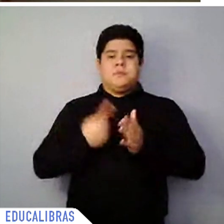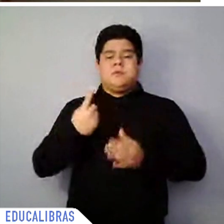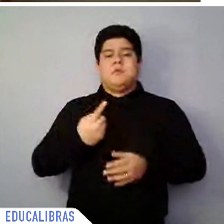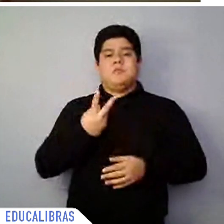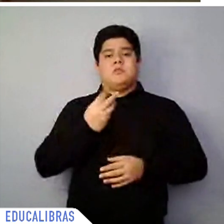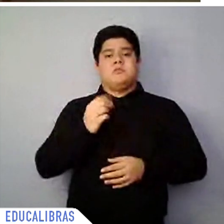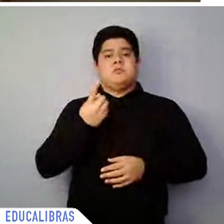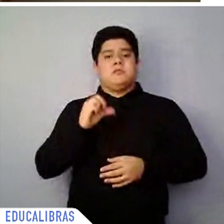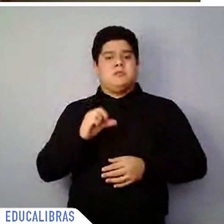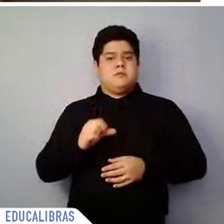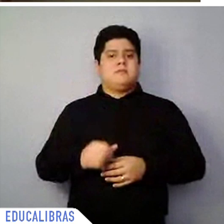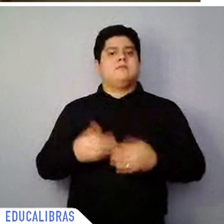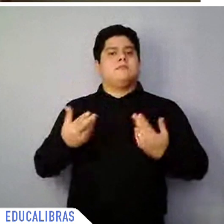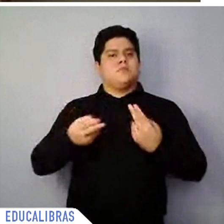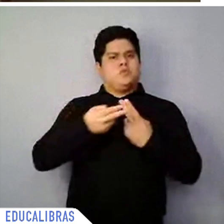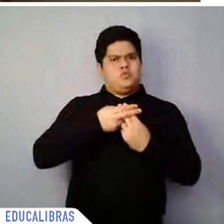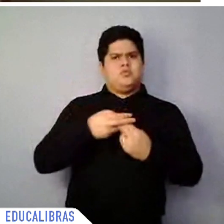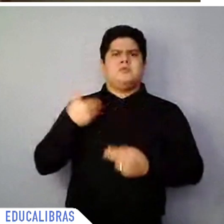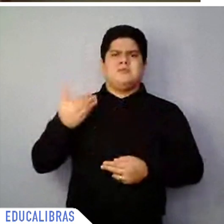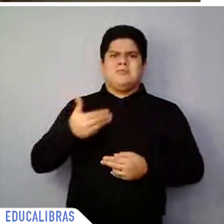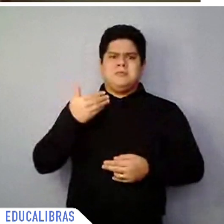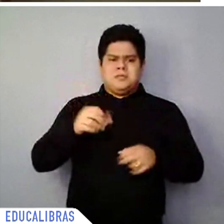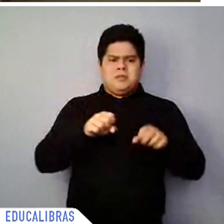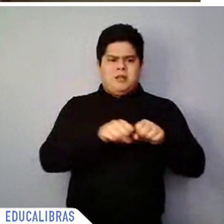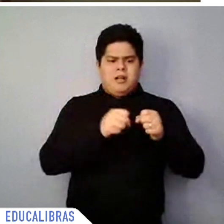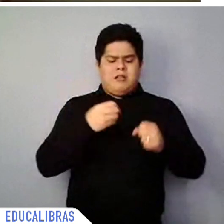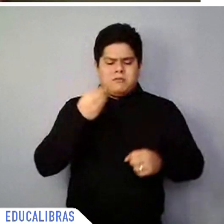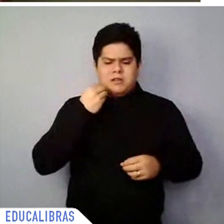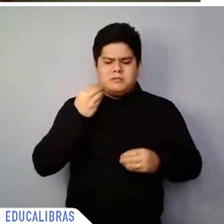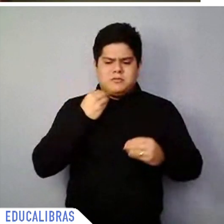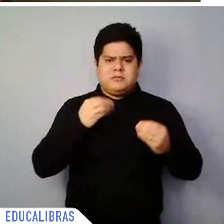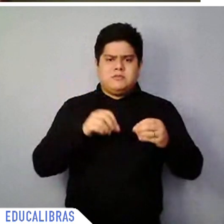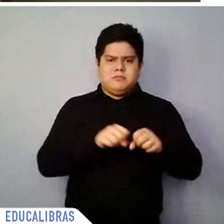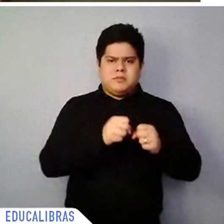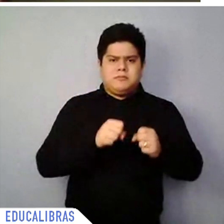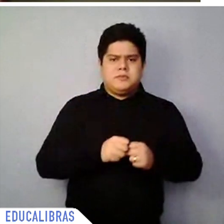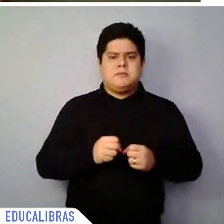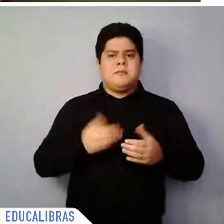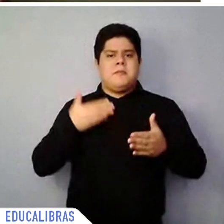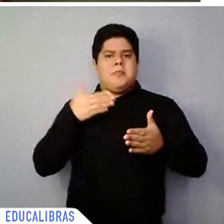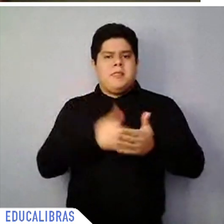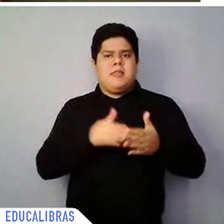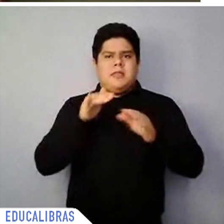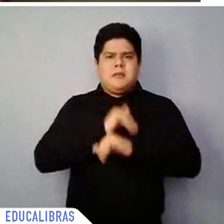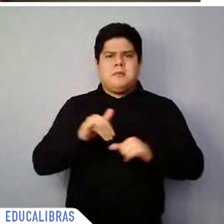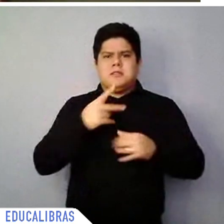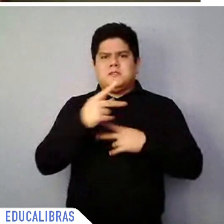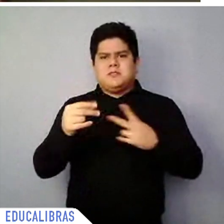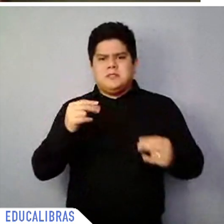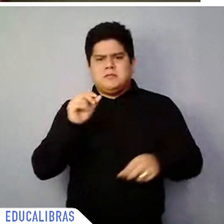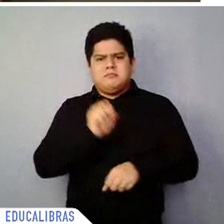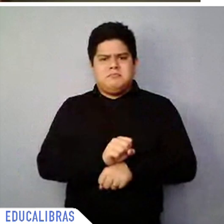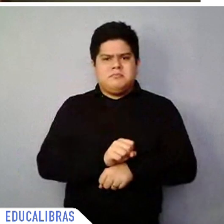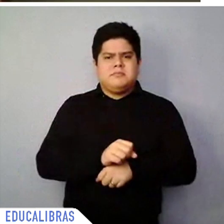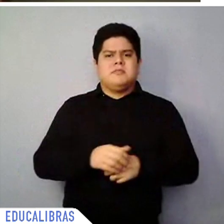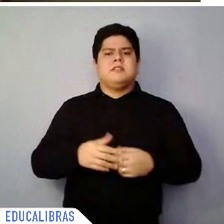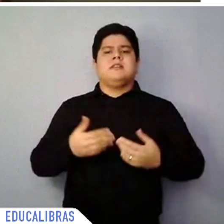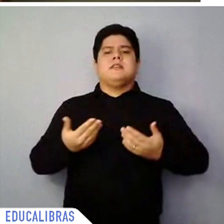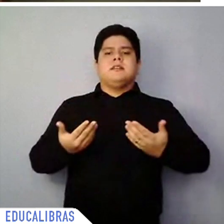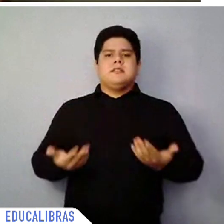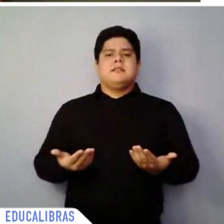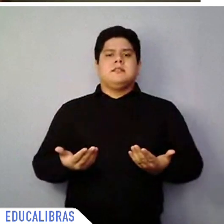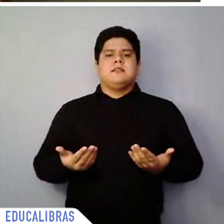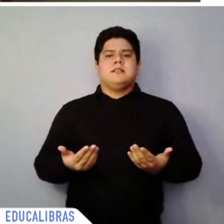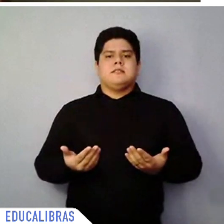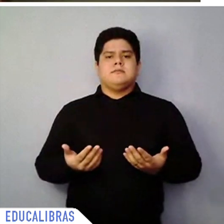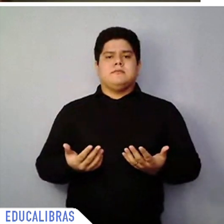2019 was the first year we didn't reach the goal for child vaccination. Many